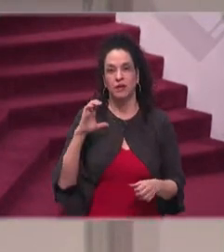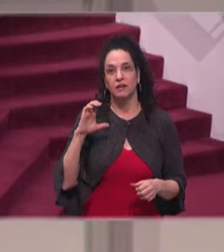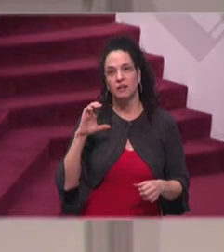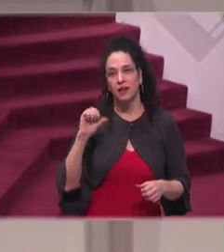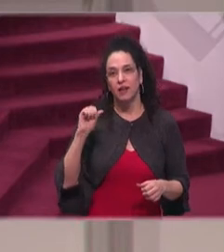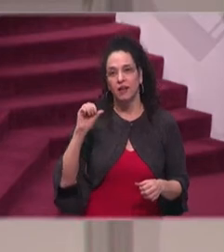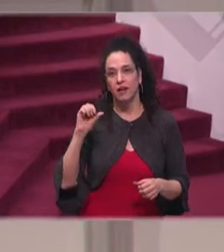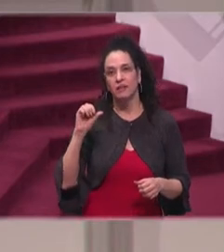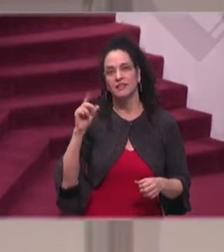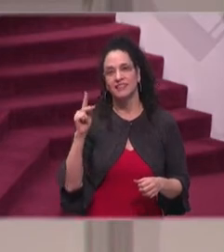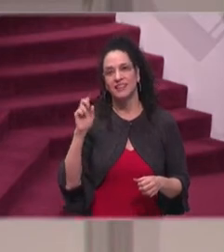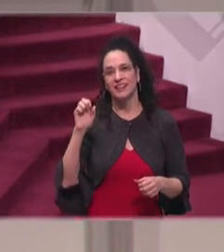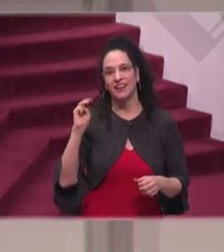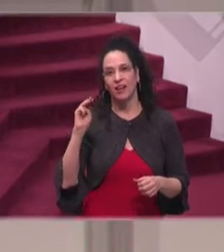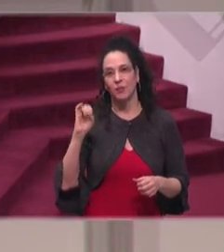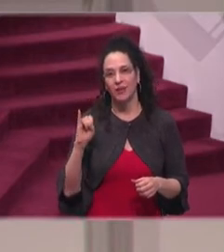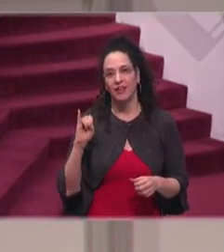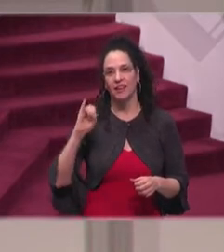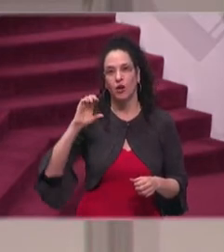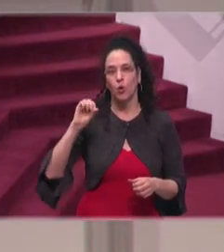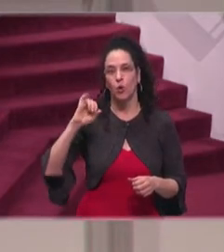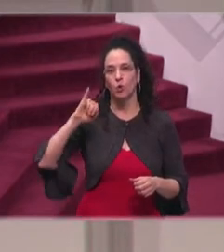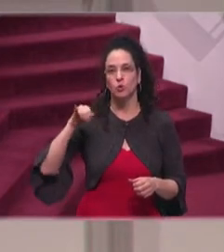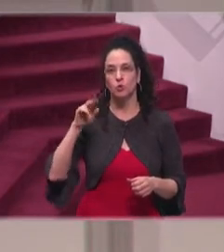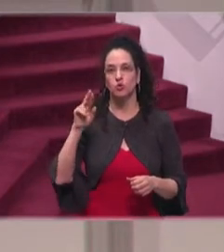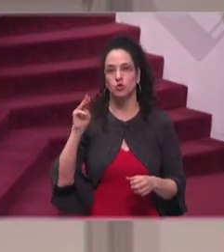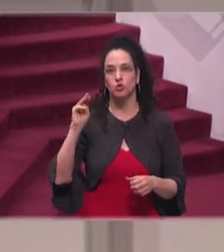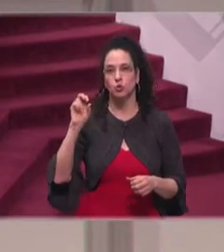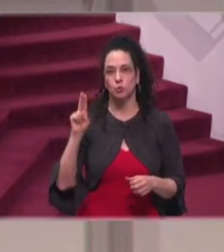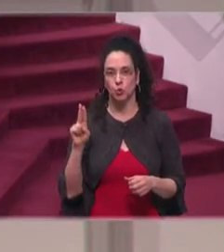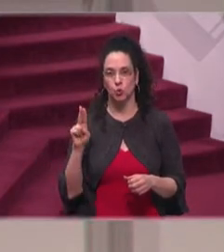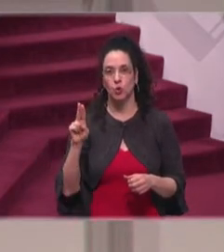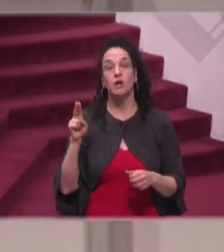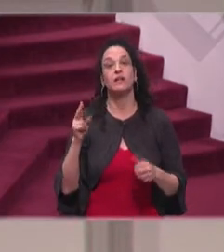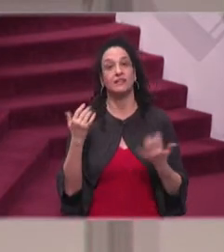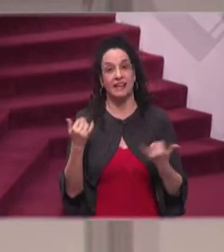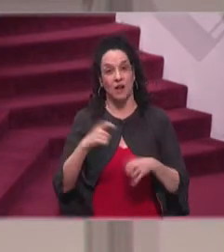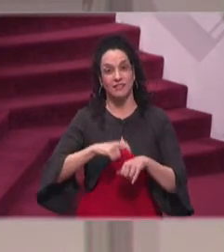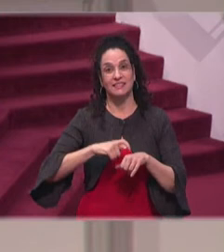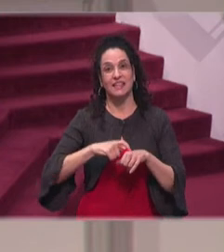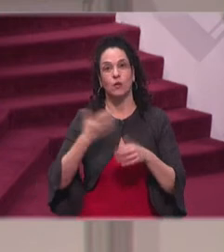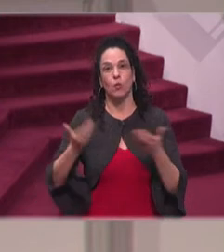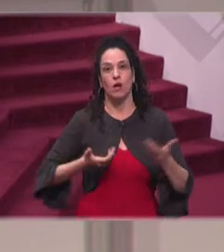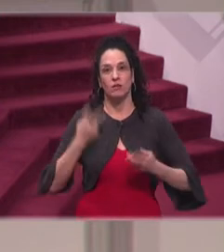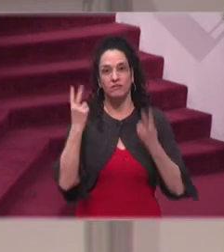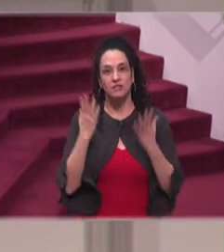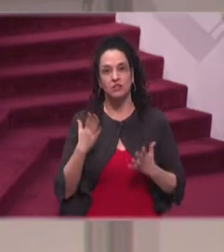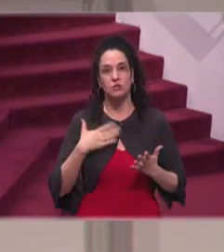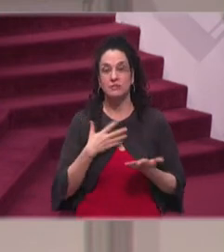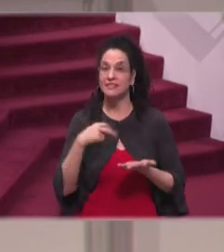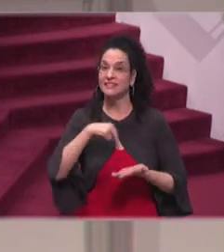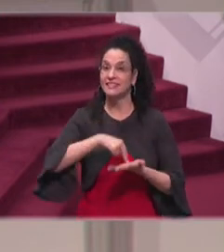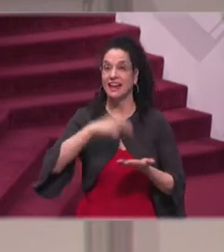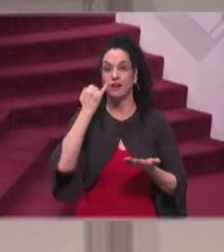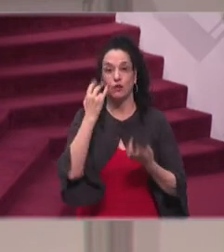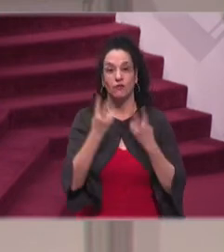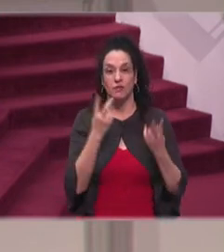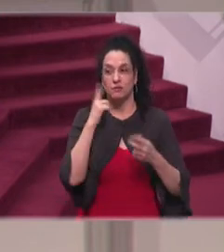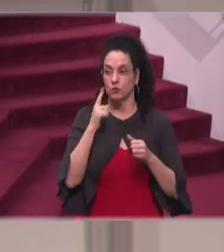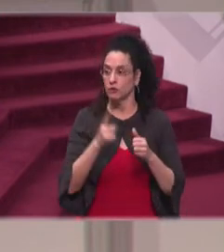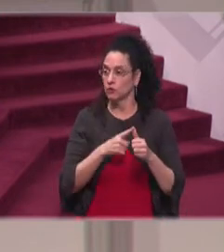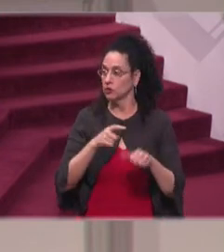and it is time to welcome our visitors. If you are visiting with us for the first time, would you please stand?